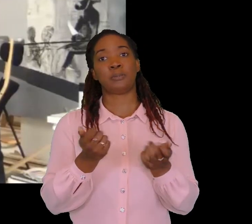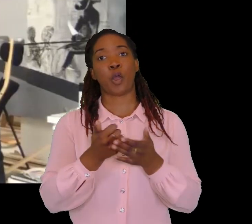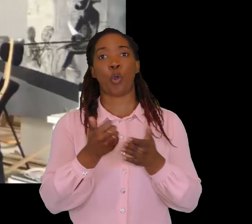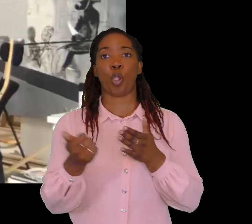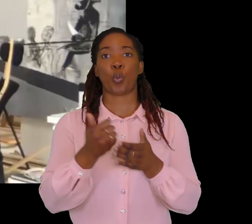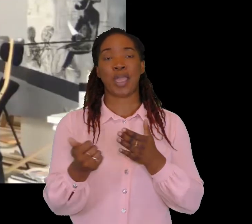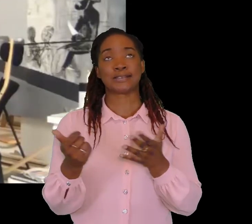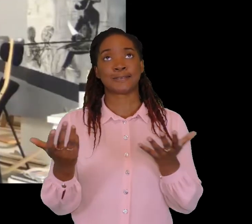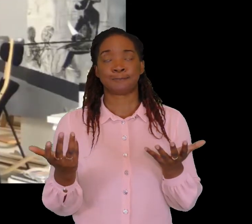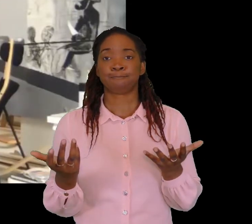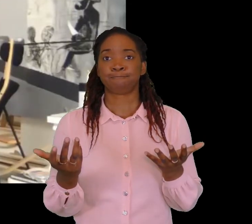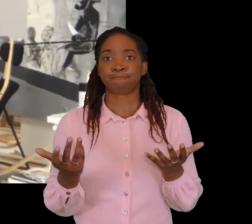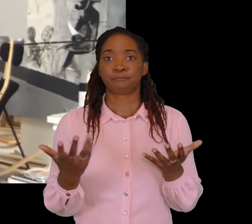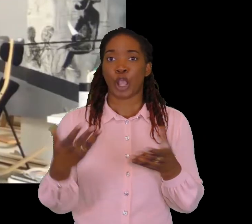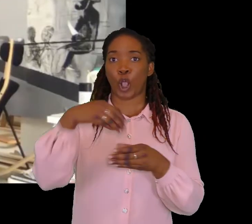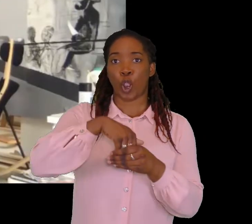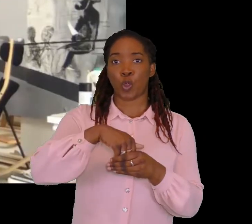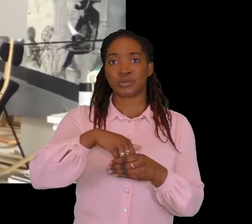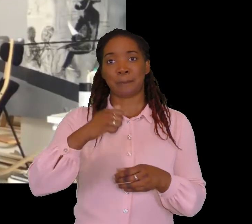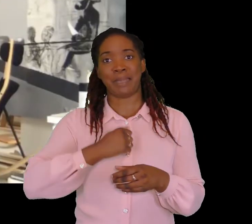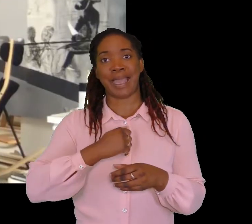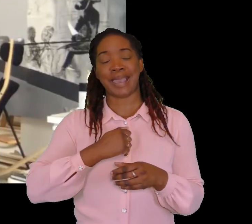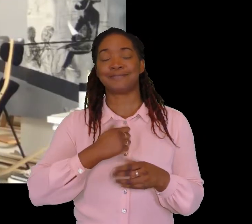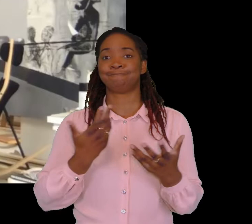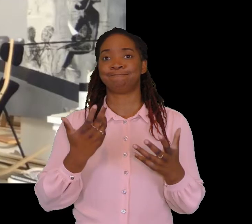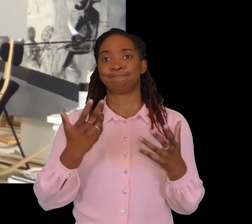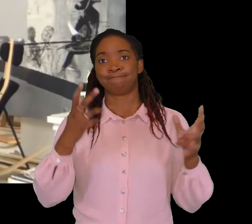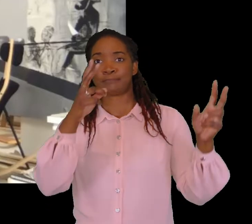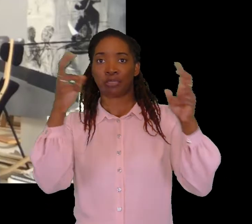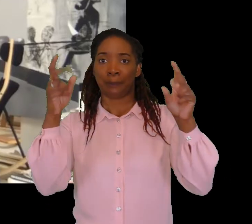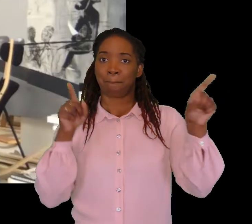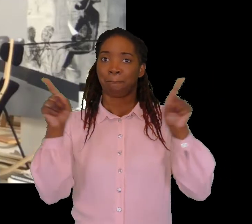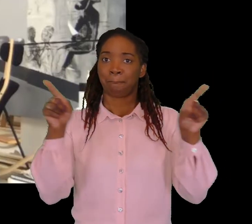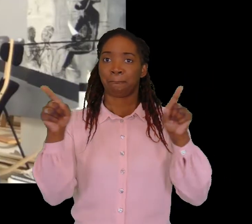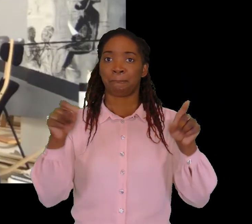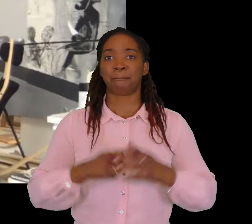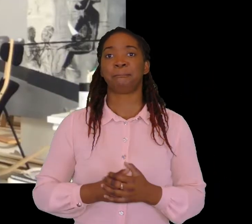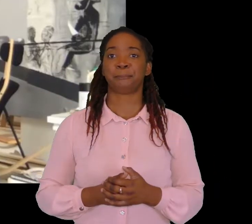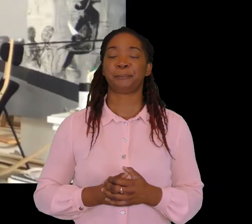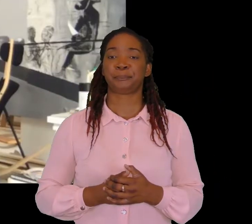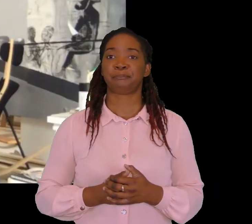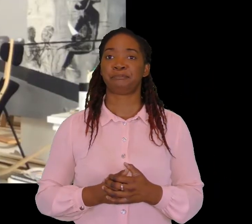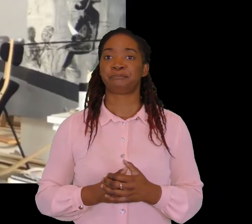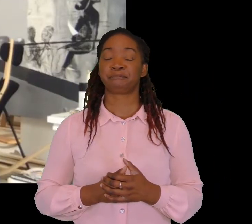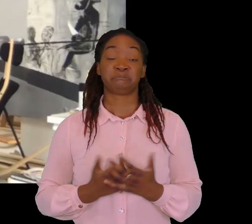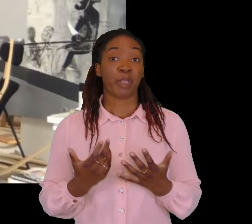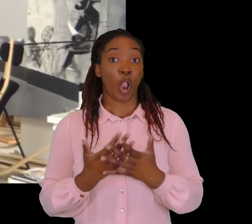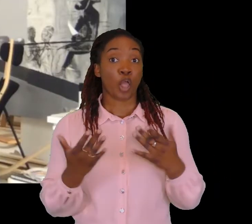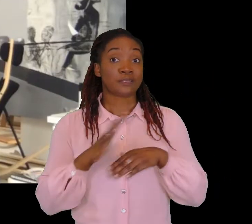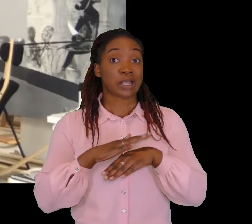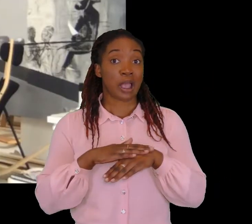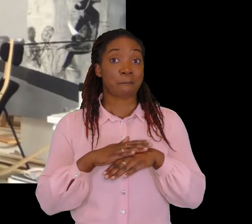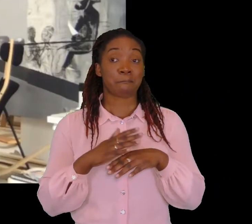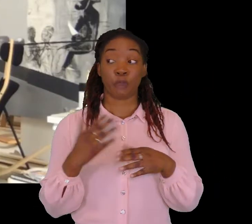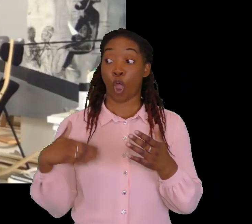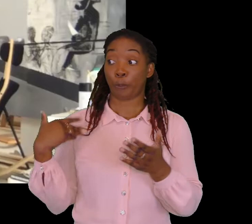my sort of inclination towards those subject matters. And oftentimes, even up to the